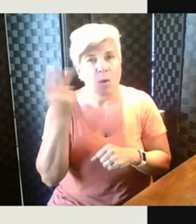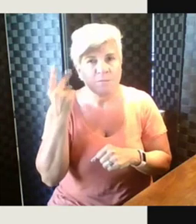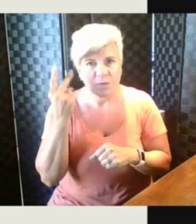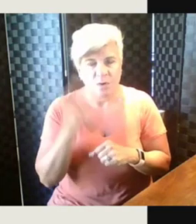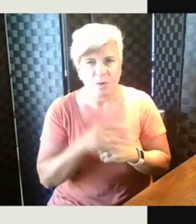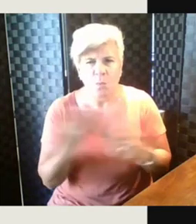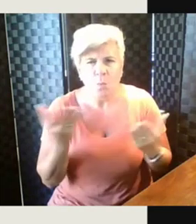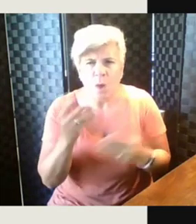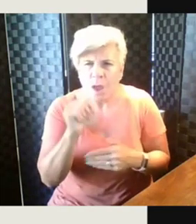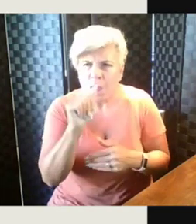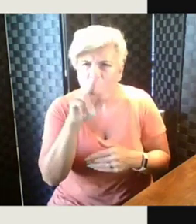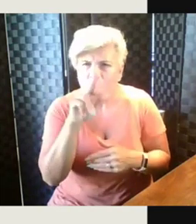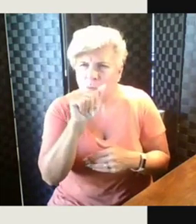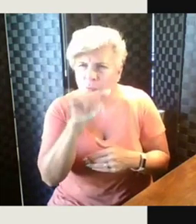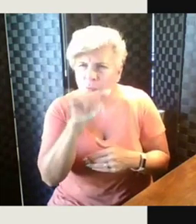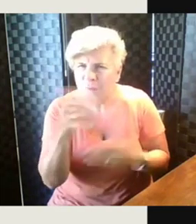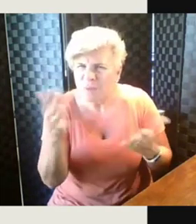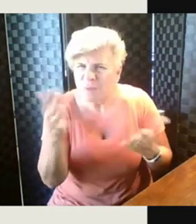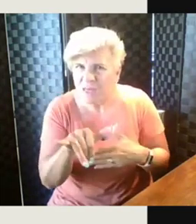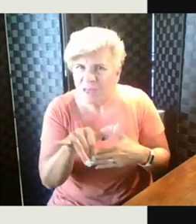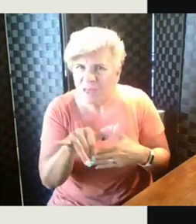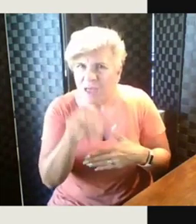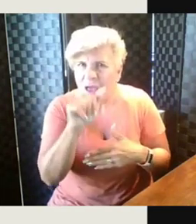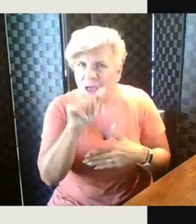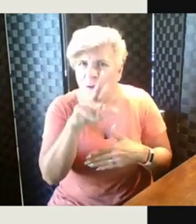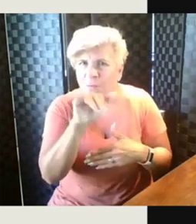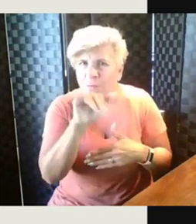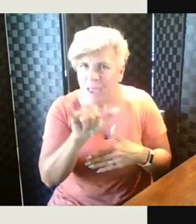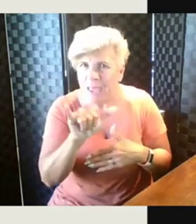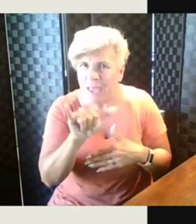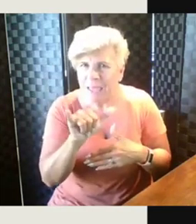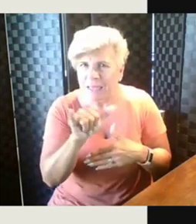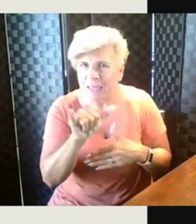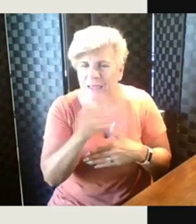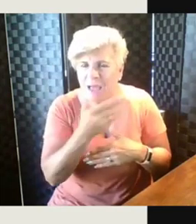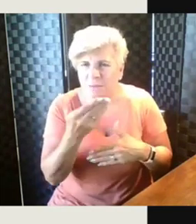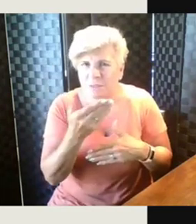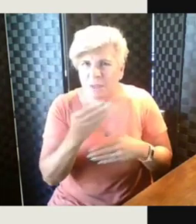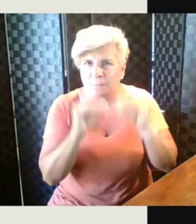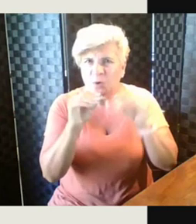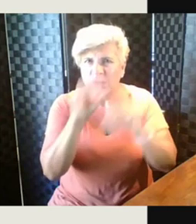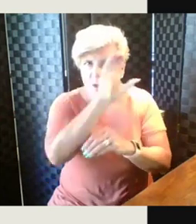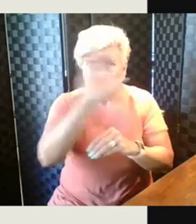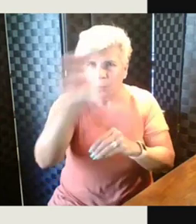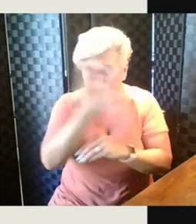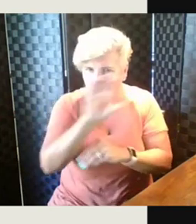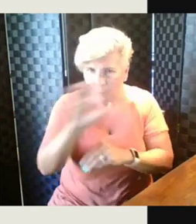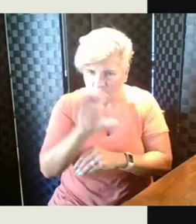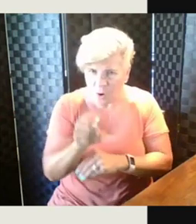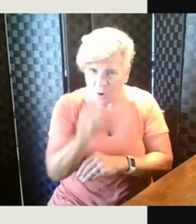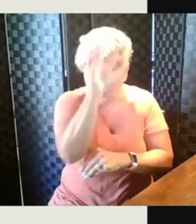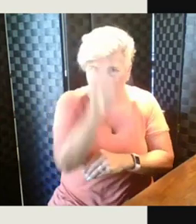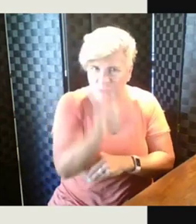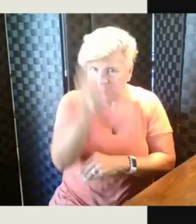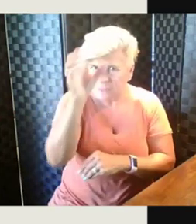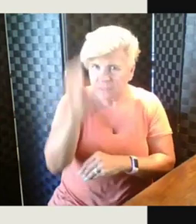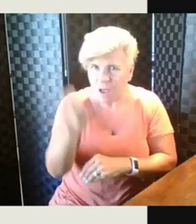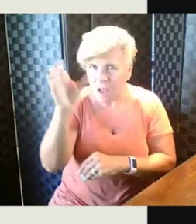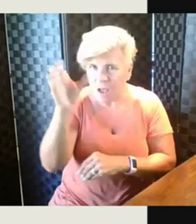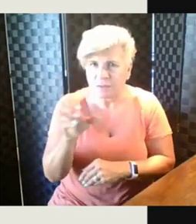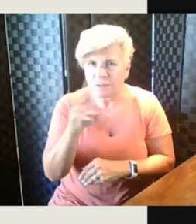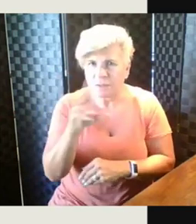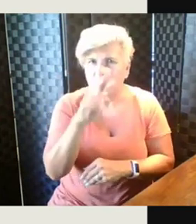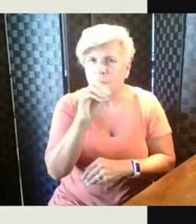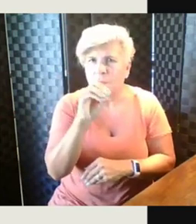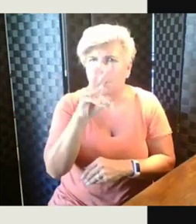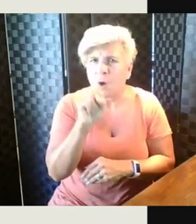Let's review what an array is. An array is an arrangement of objects into rows and columns. What direction do the rows